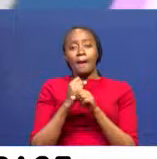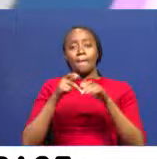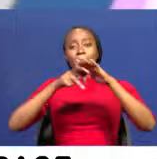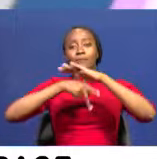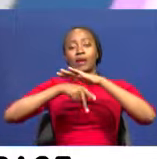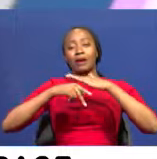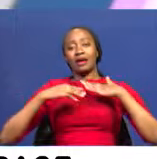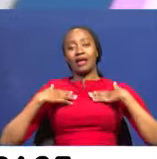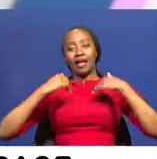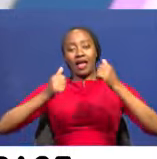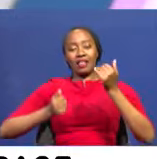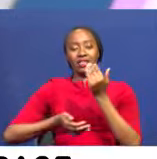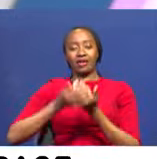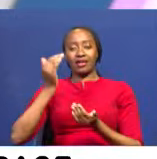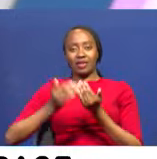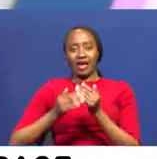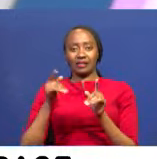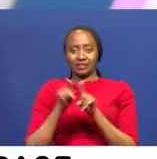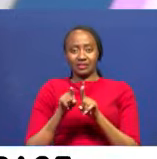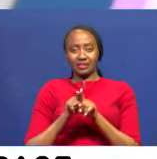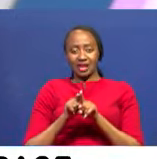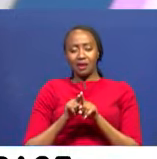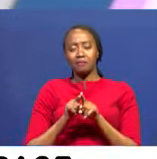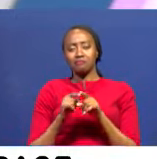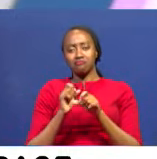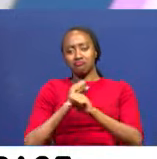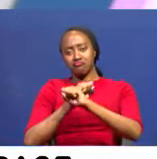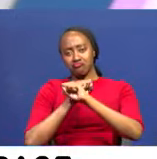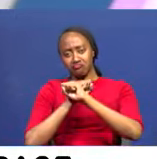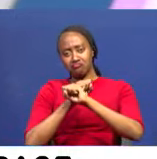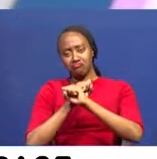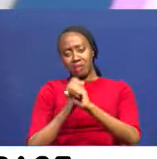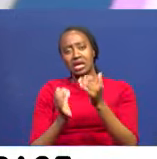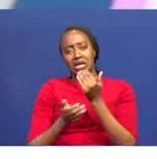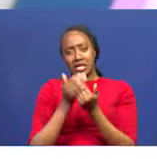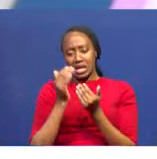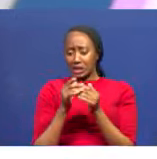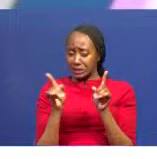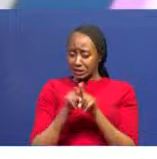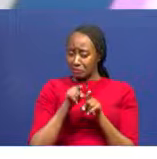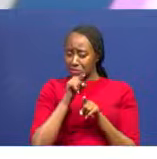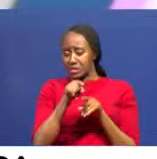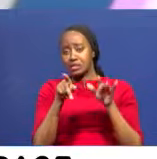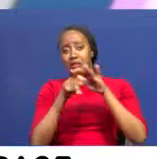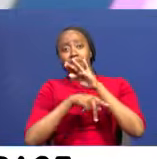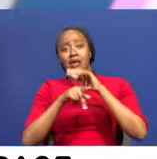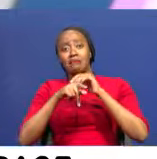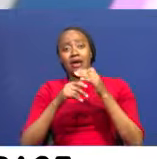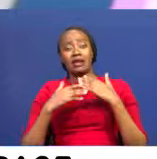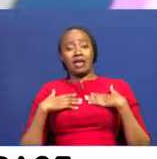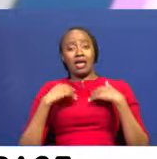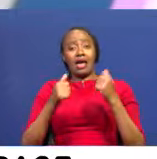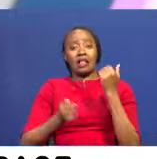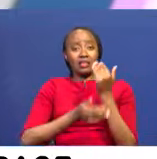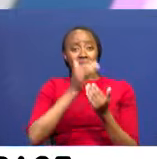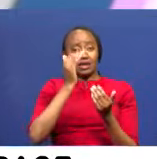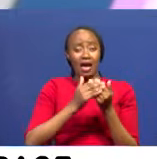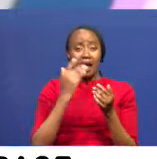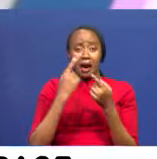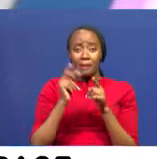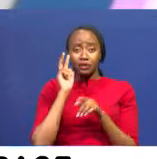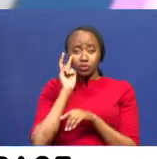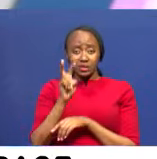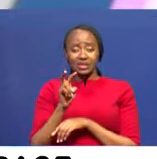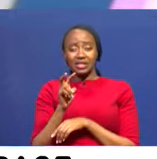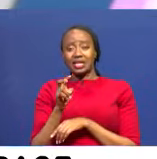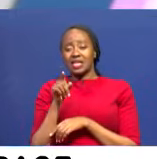care, and preventative care is part of primary health care. So now, if you look at now where the